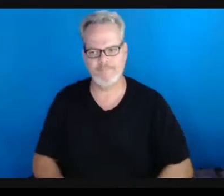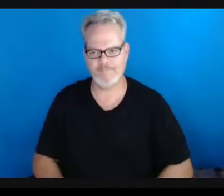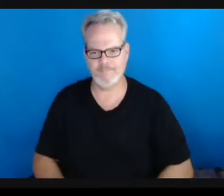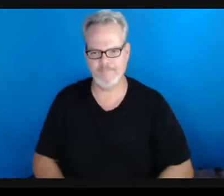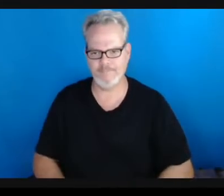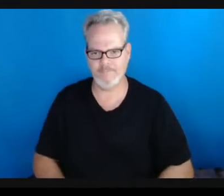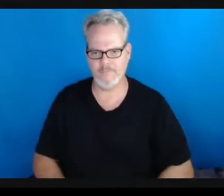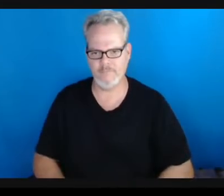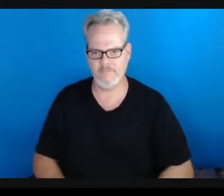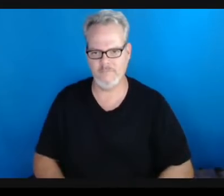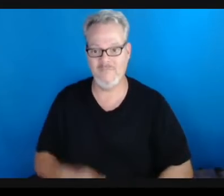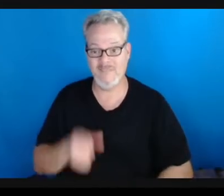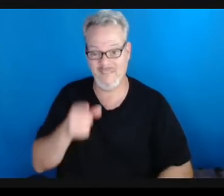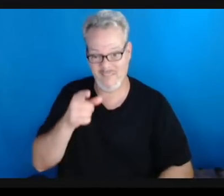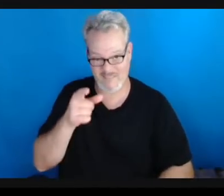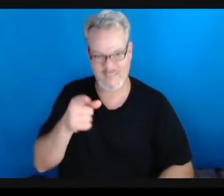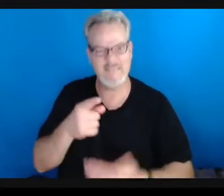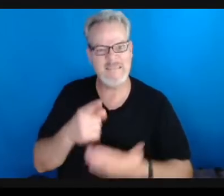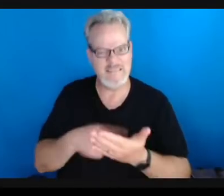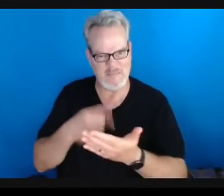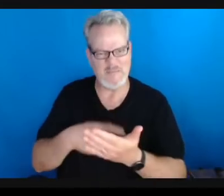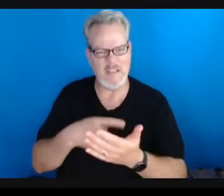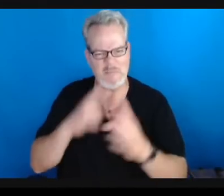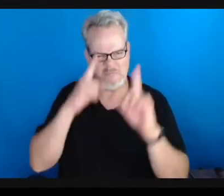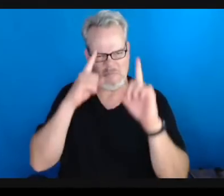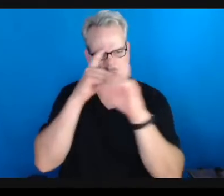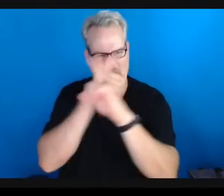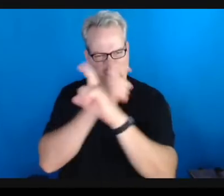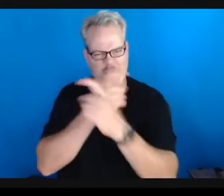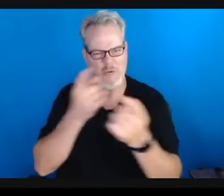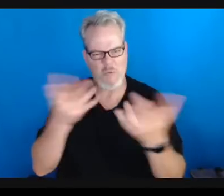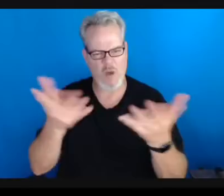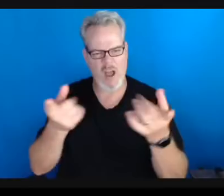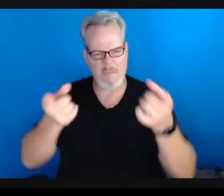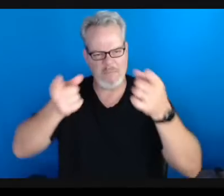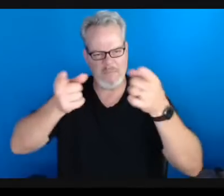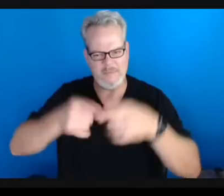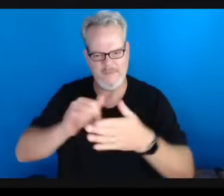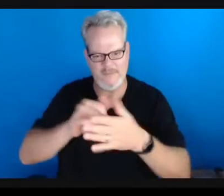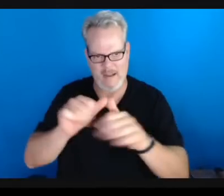that, we'll worry about the complications of what happened over here, right? Getting further from this